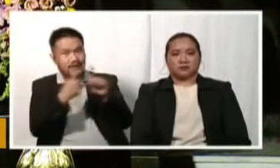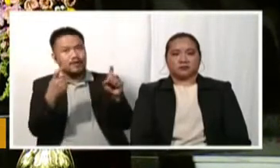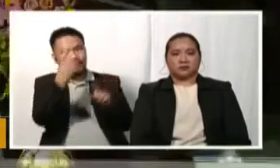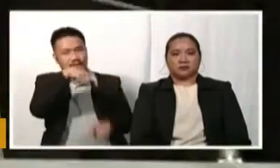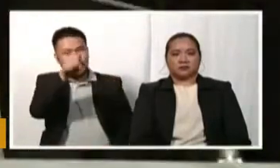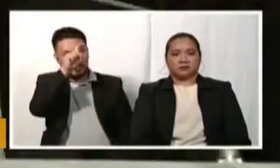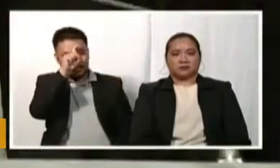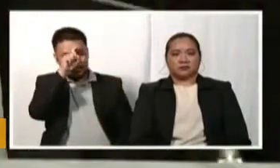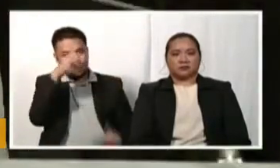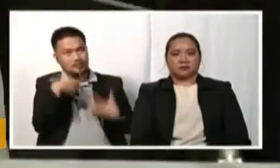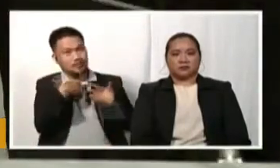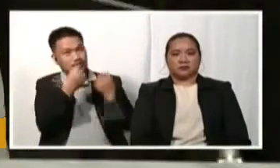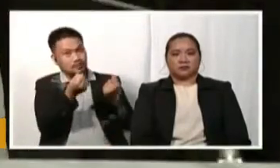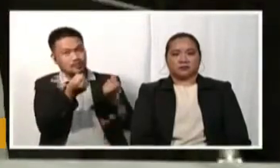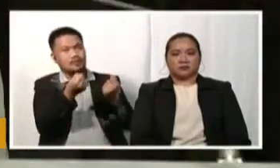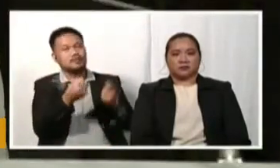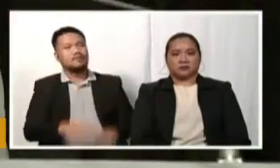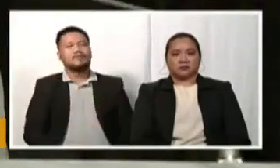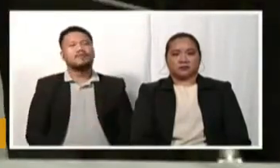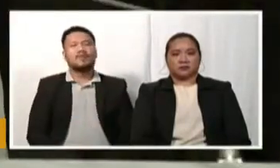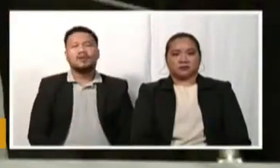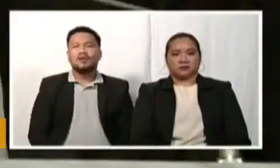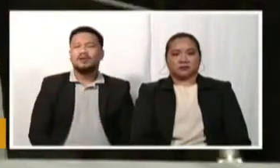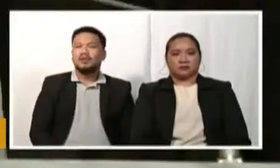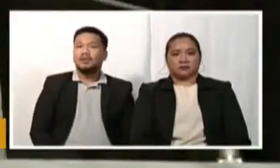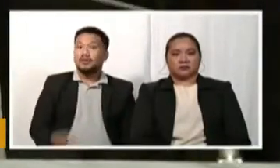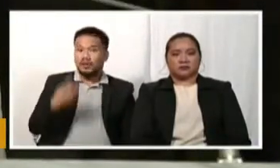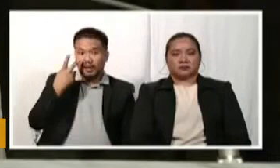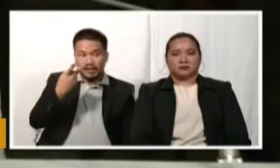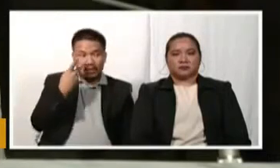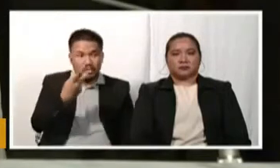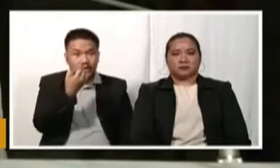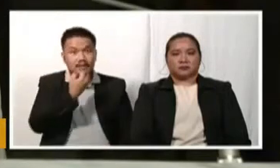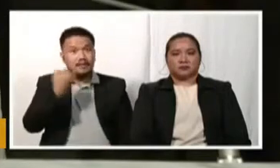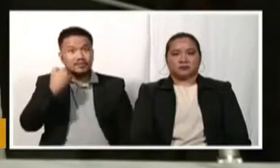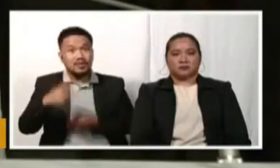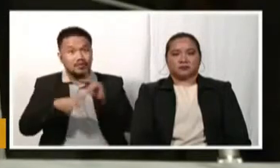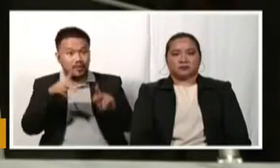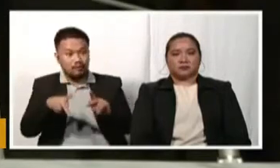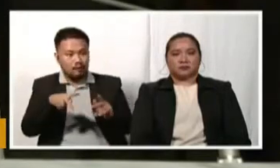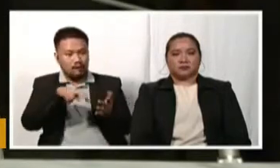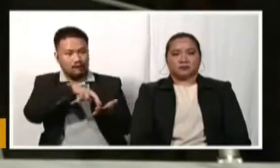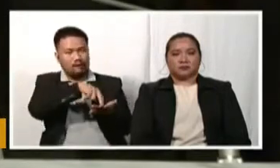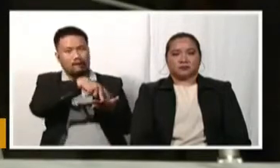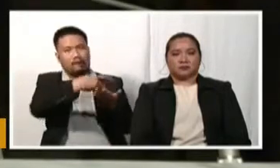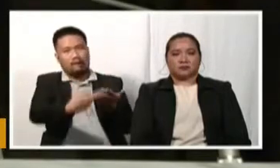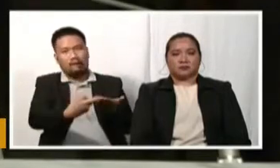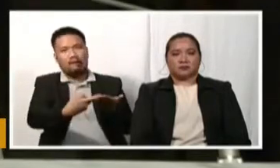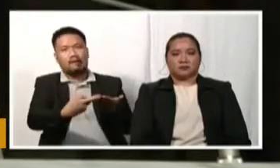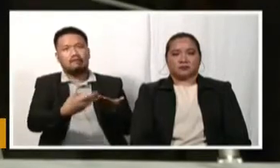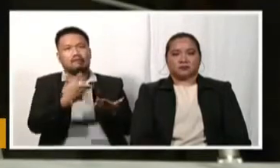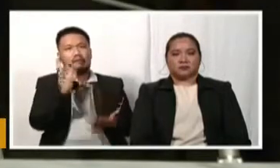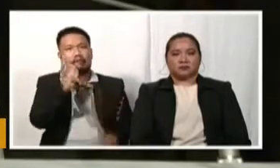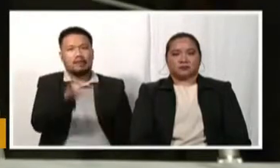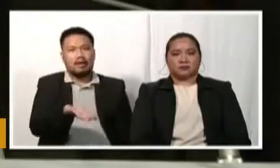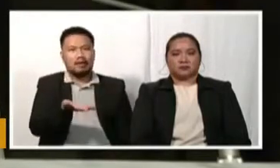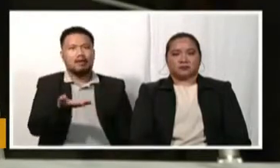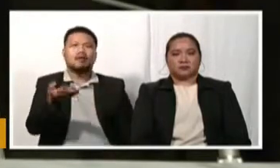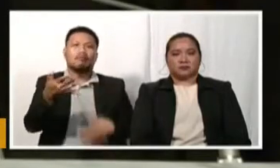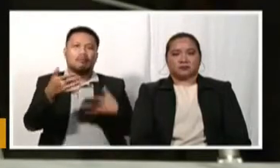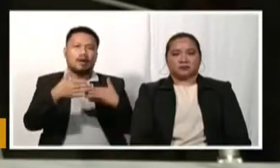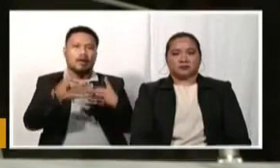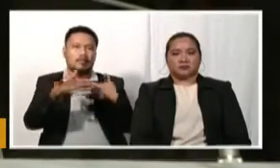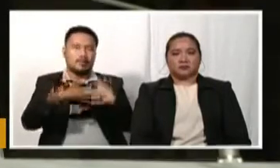Egyptians. When Israel saw the Egyptians lying dead on the seashore